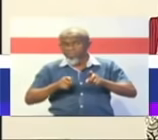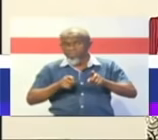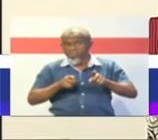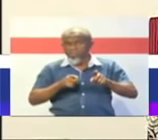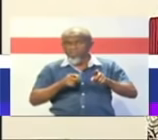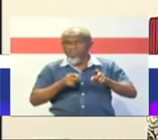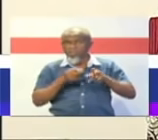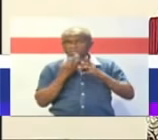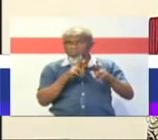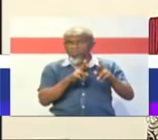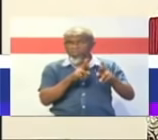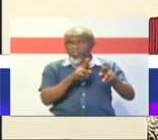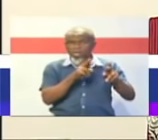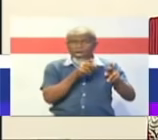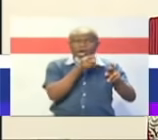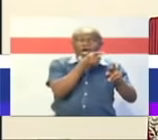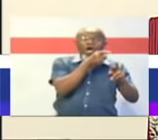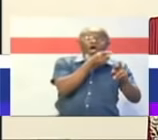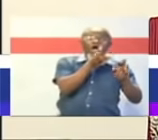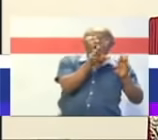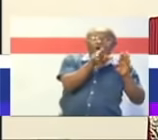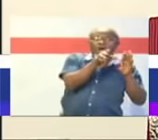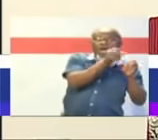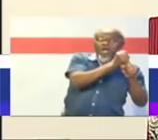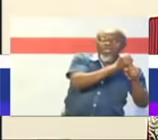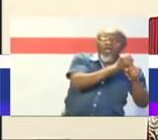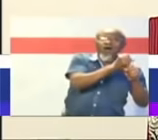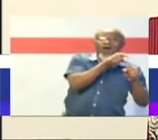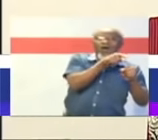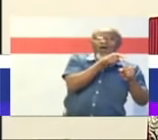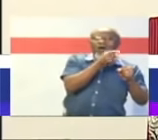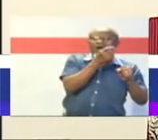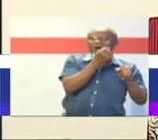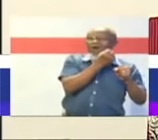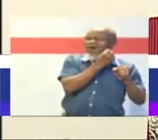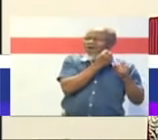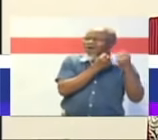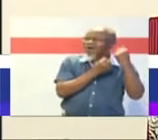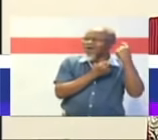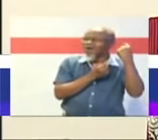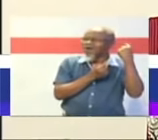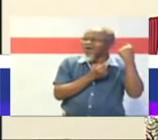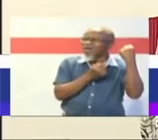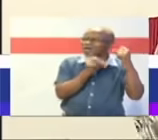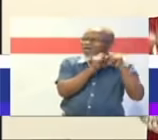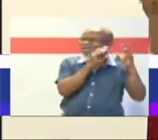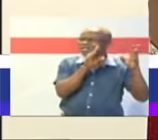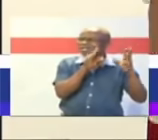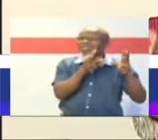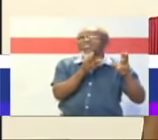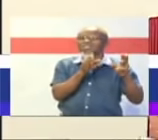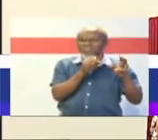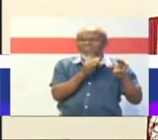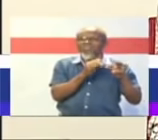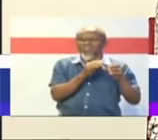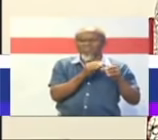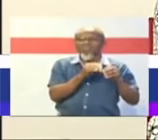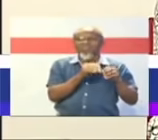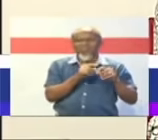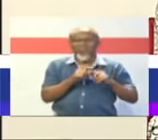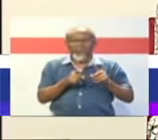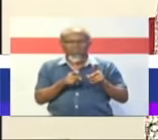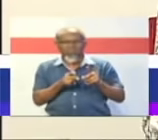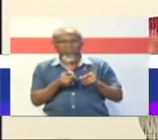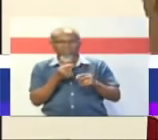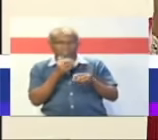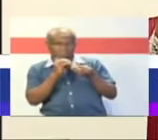report was misinterpreted on the other end. Okay, so there's nothing to retract. The report said that X